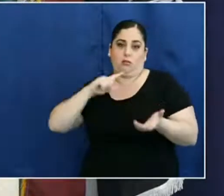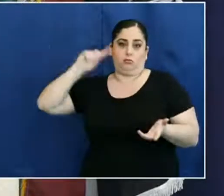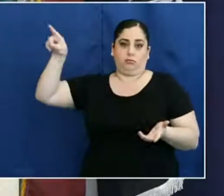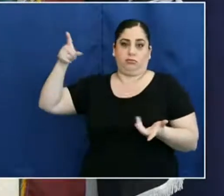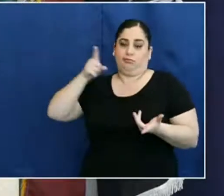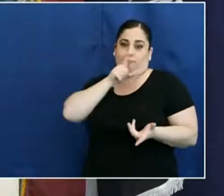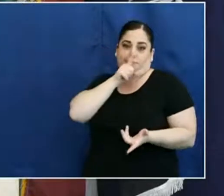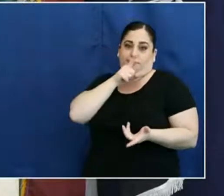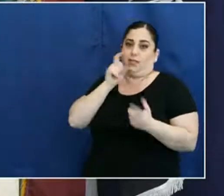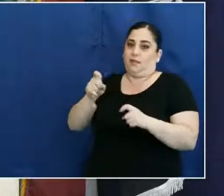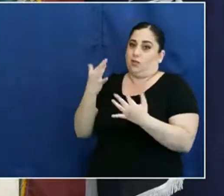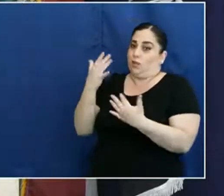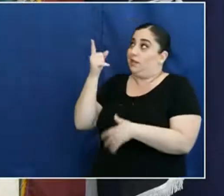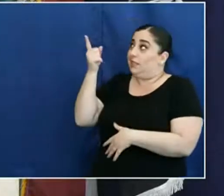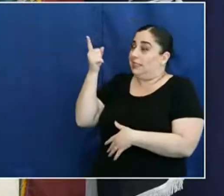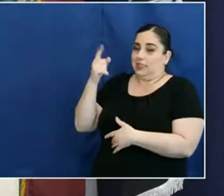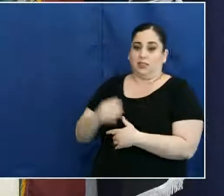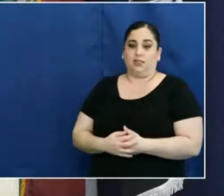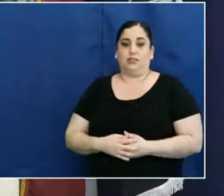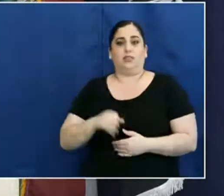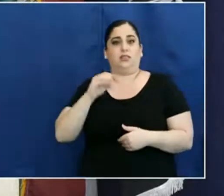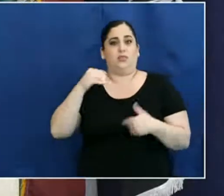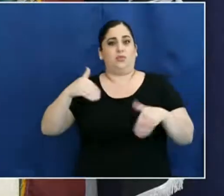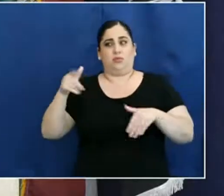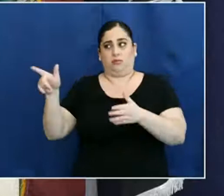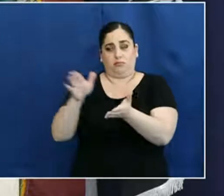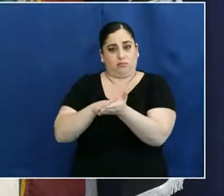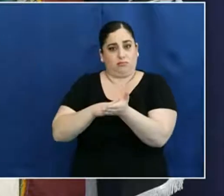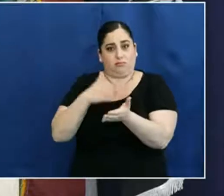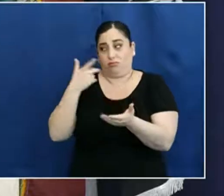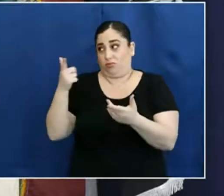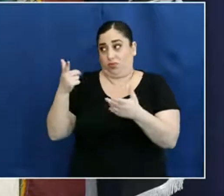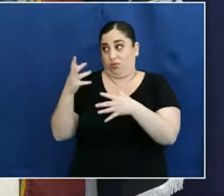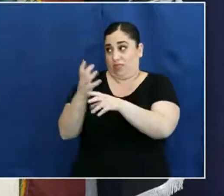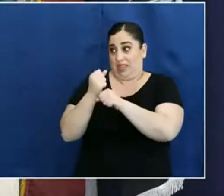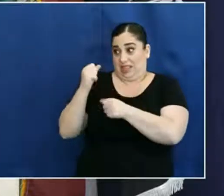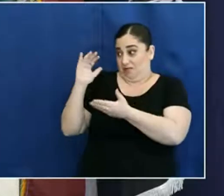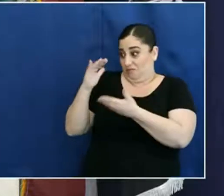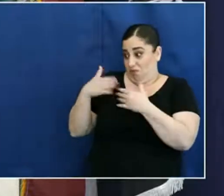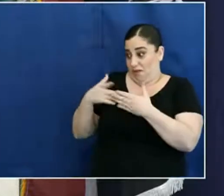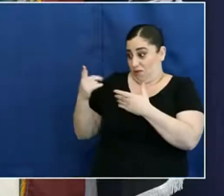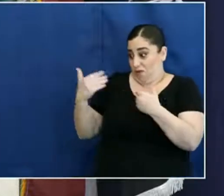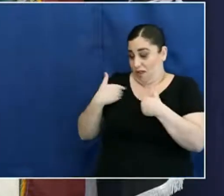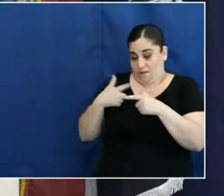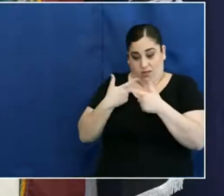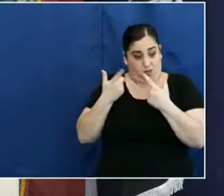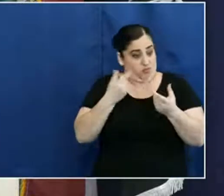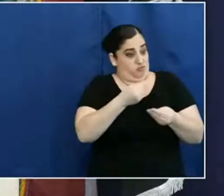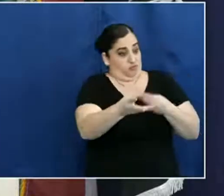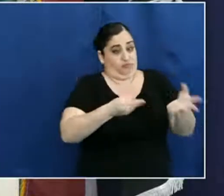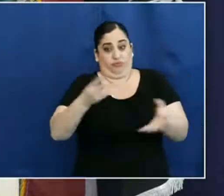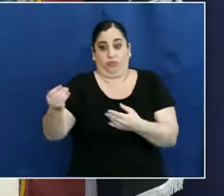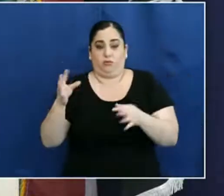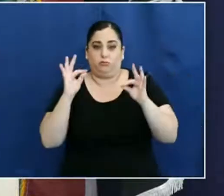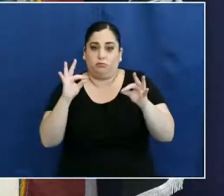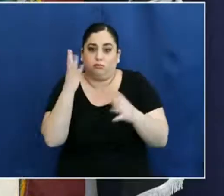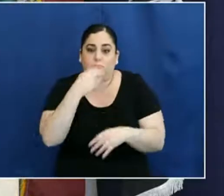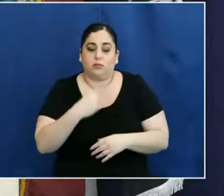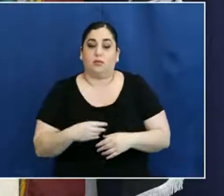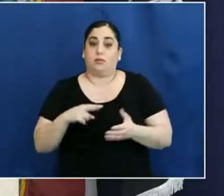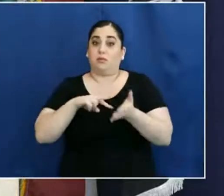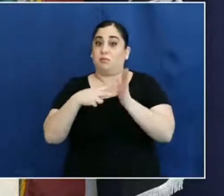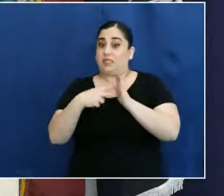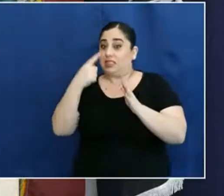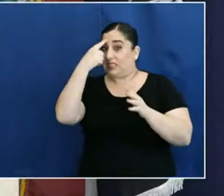vaccine. Outside of supply, which is out of our hands, is there any other areas that you think we could be doing better at? Well, I